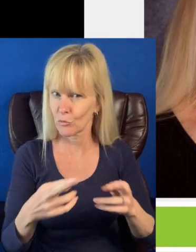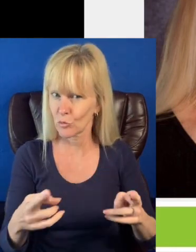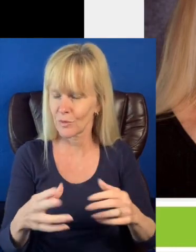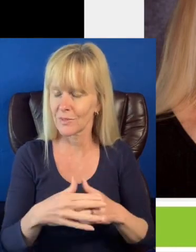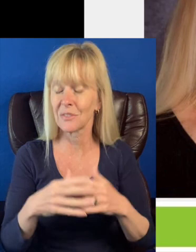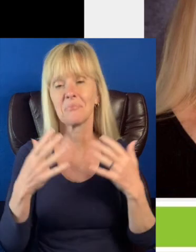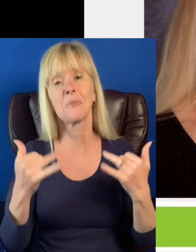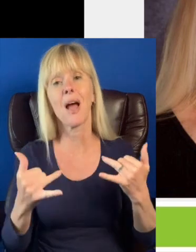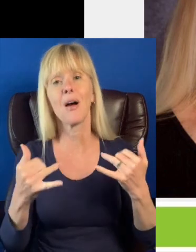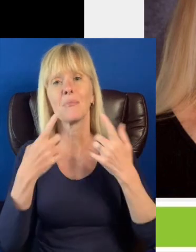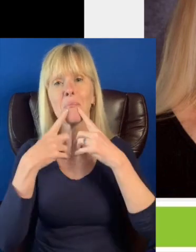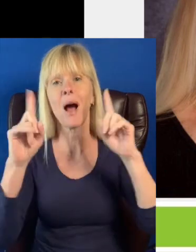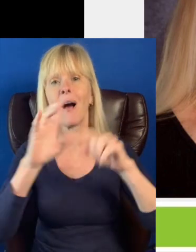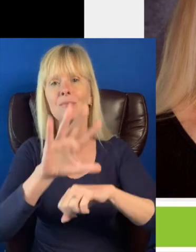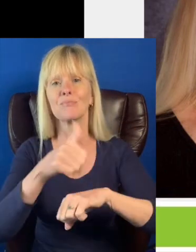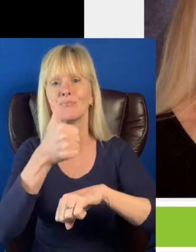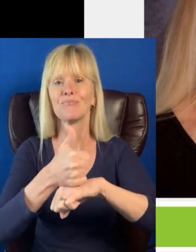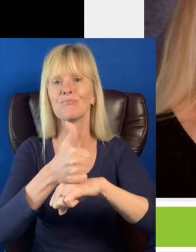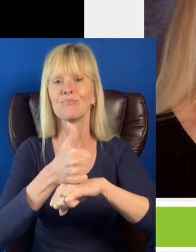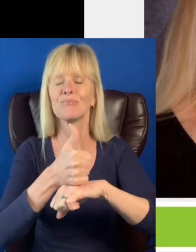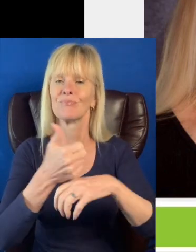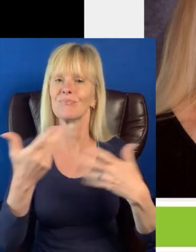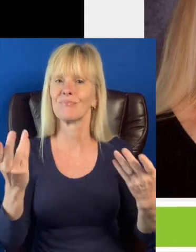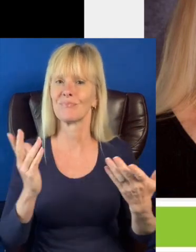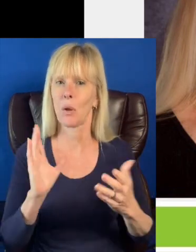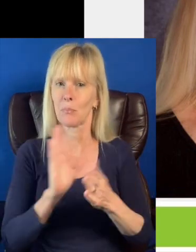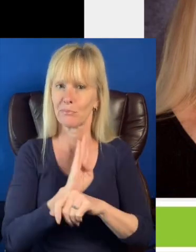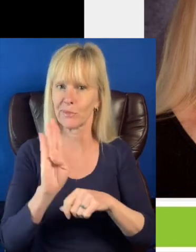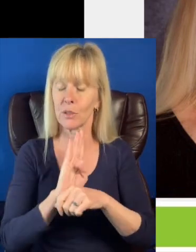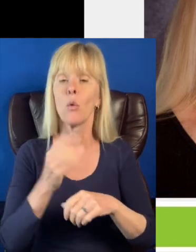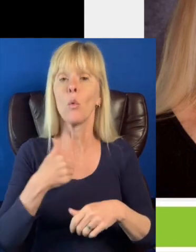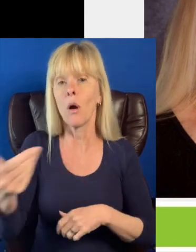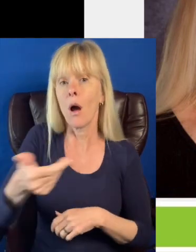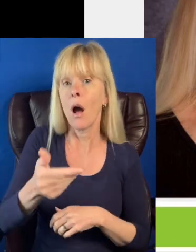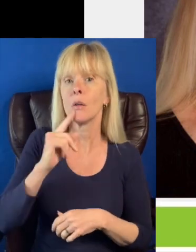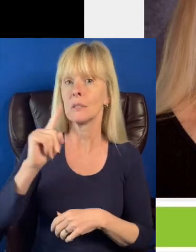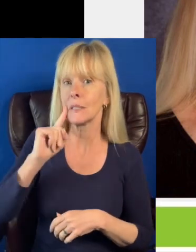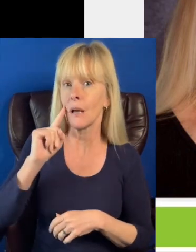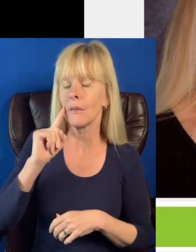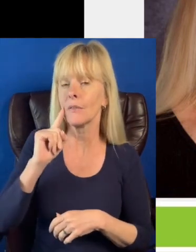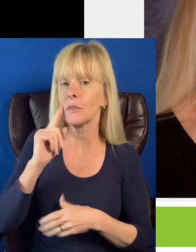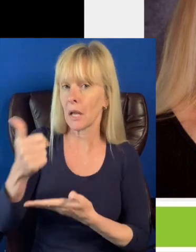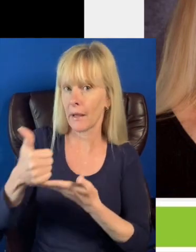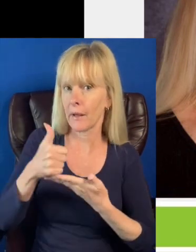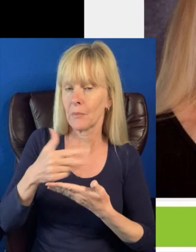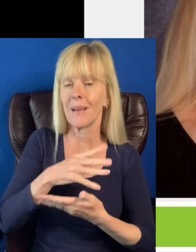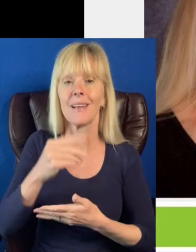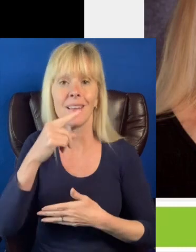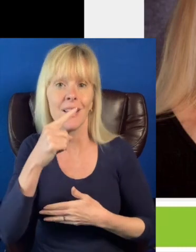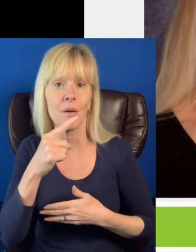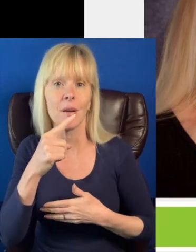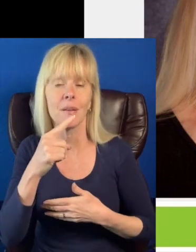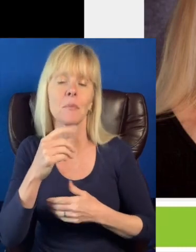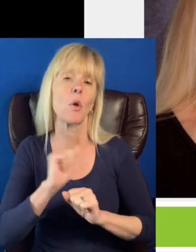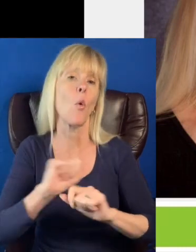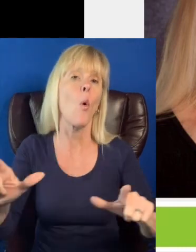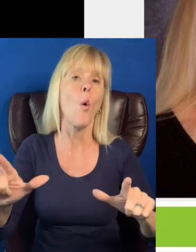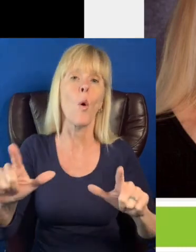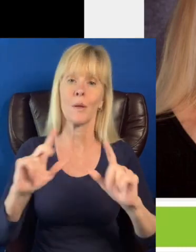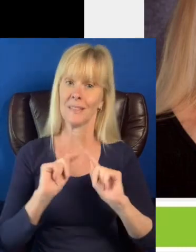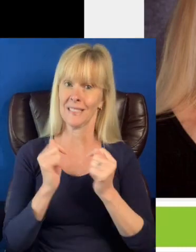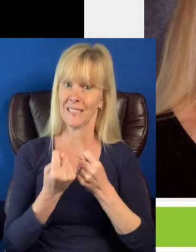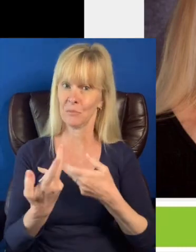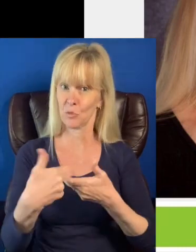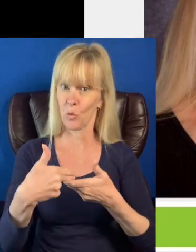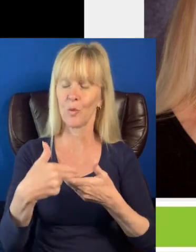resources. And this is where we are now today. We do hire people that are deaf to help us as well as hearing,